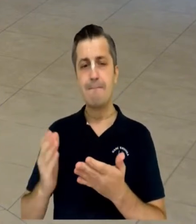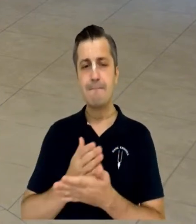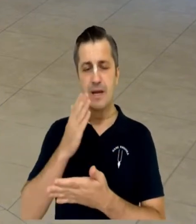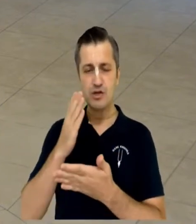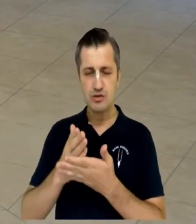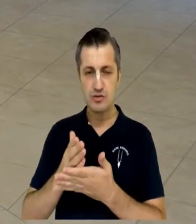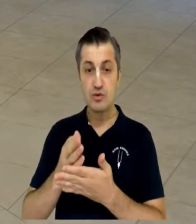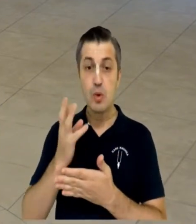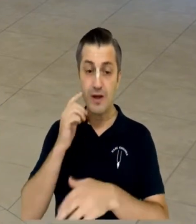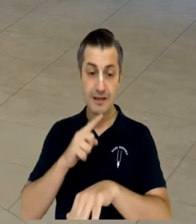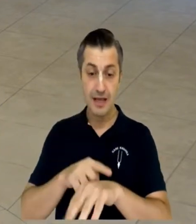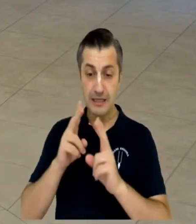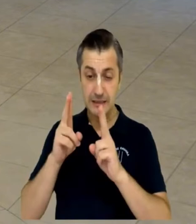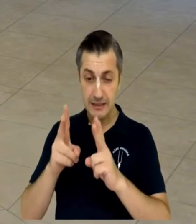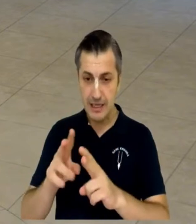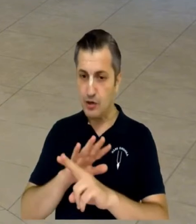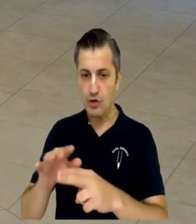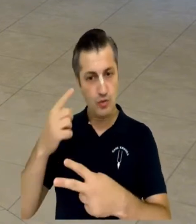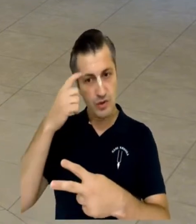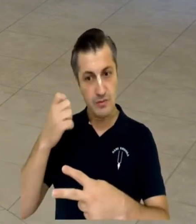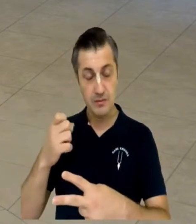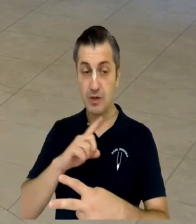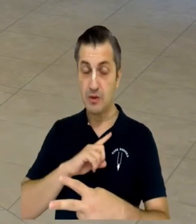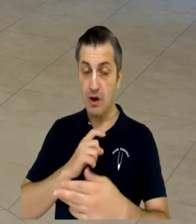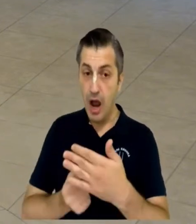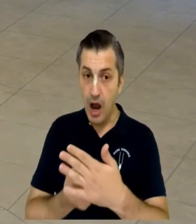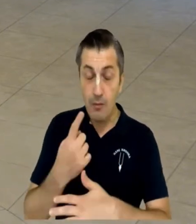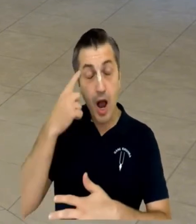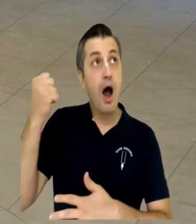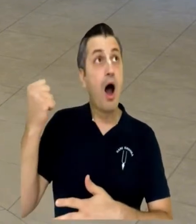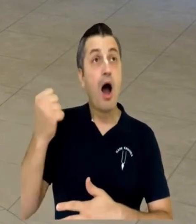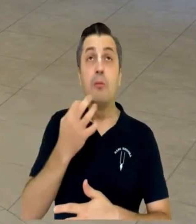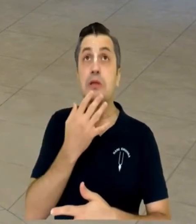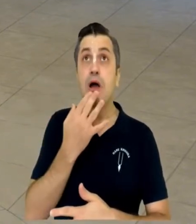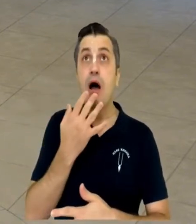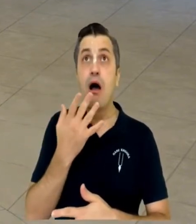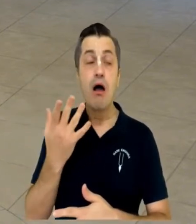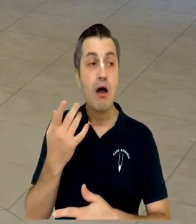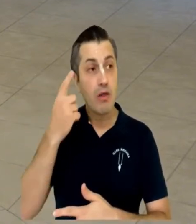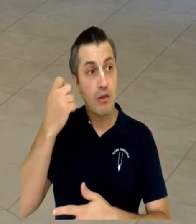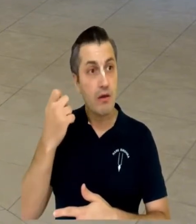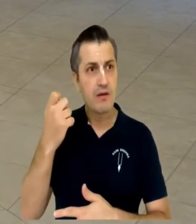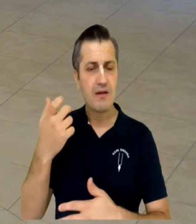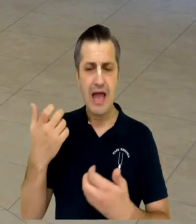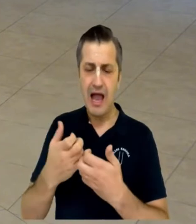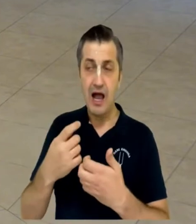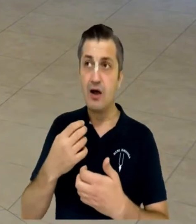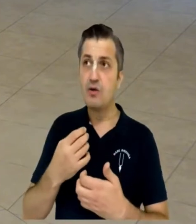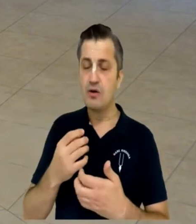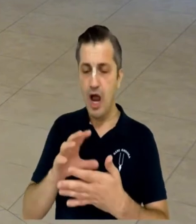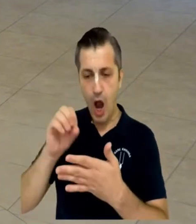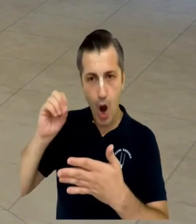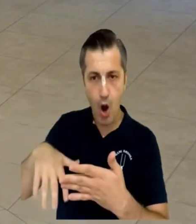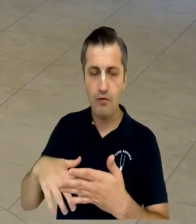moment, those mistakes won't our focus won't be too much on those mistakes, right? So how can we deal with